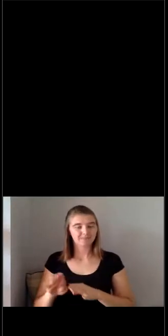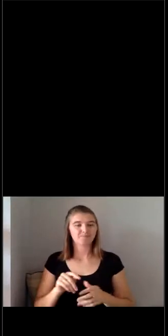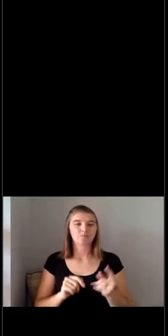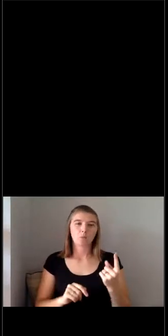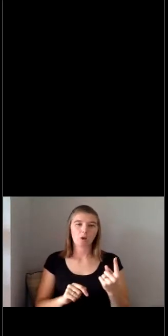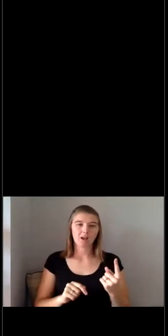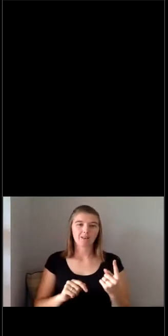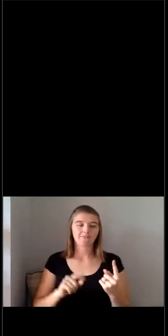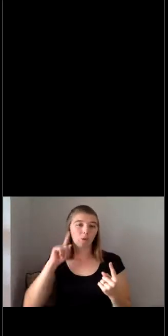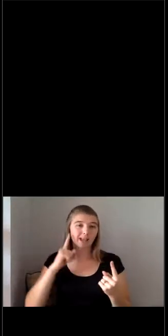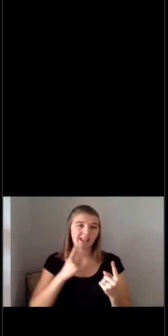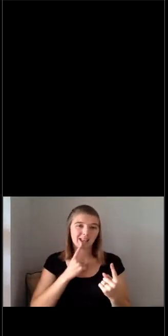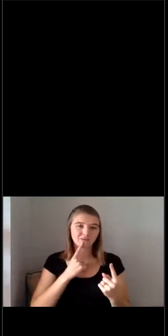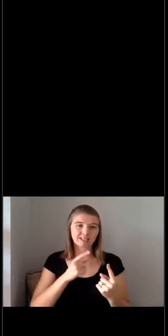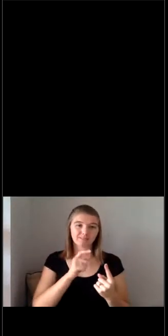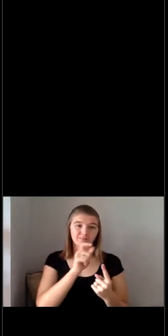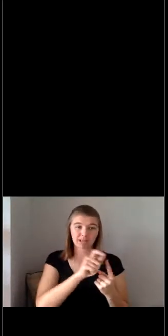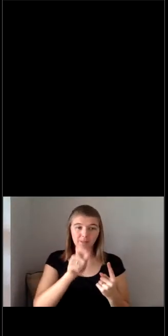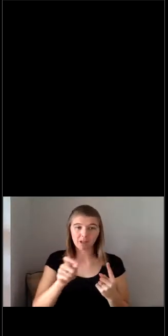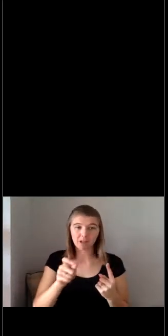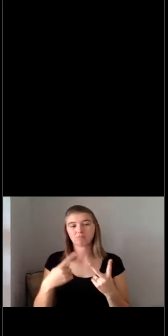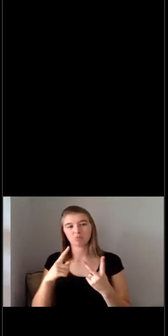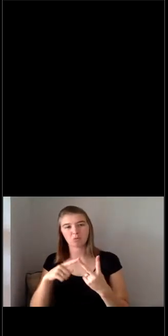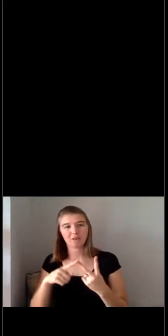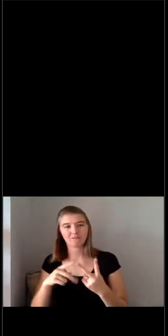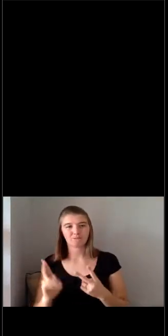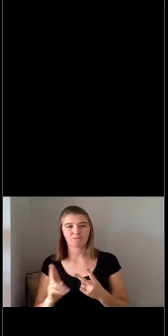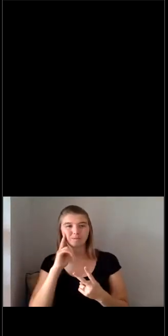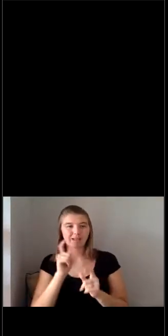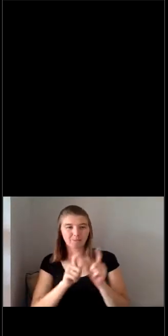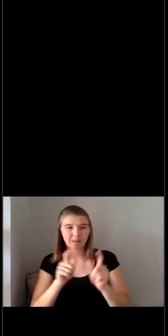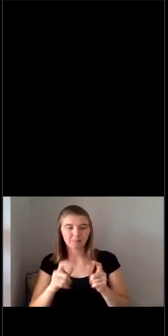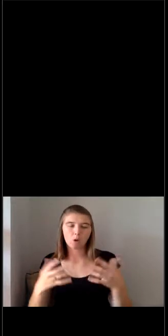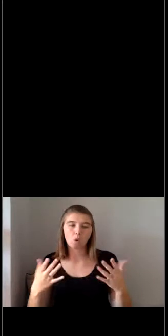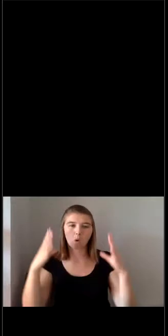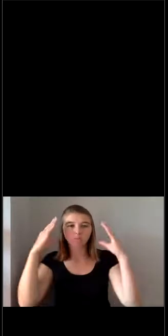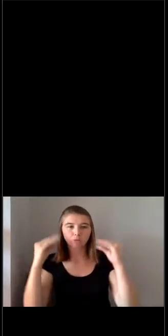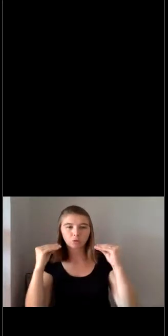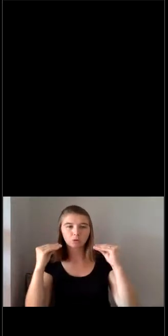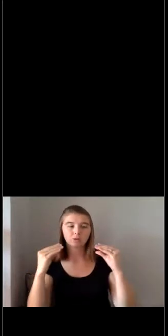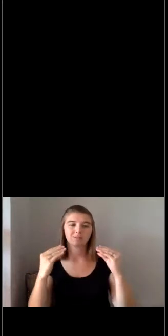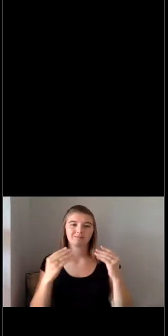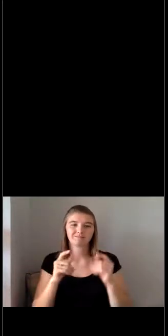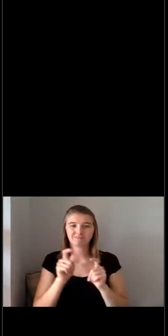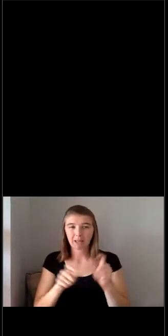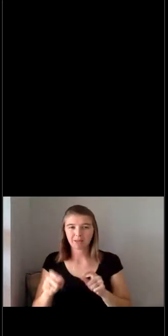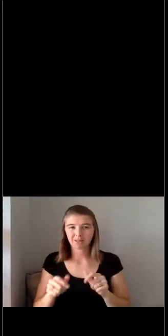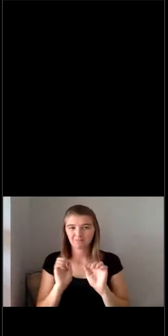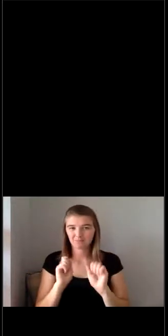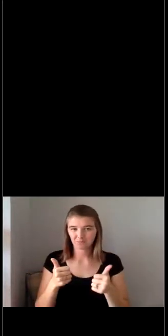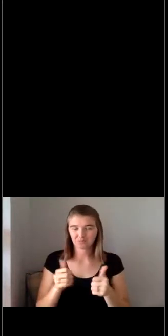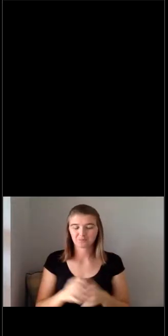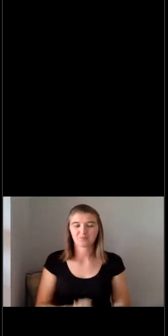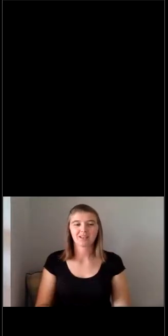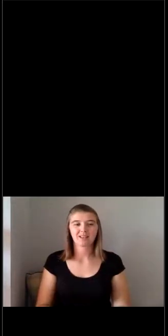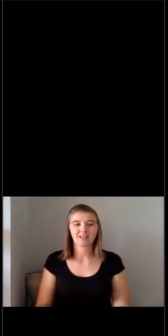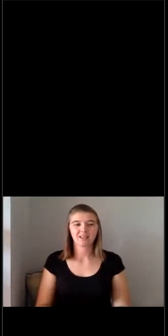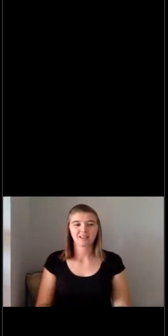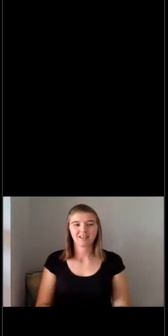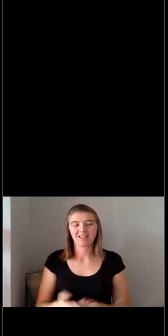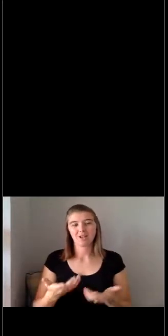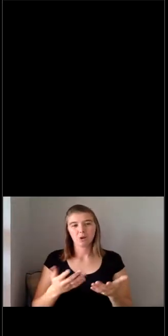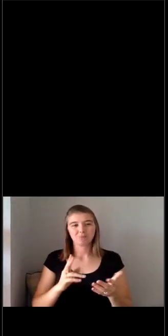who have their hearing impaired in some shape or form, so they can do the practice with their eyes closed. And then for the rest of us, I will be guiding us. So you'll be hearing